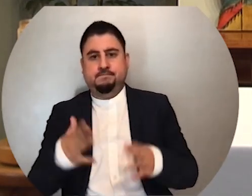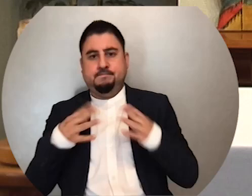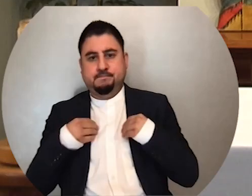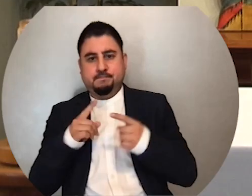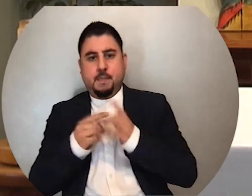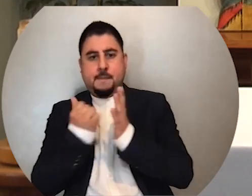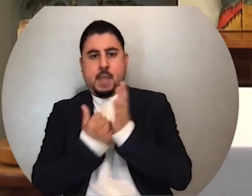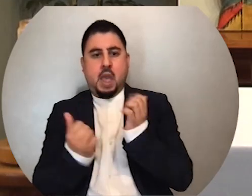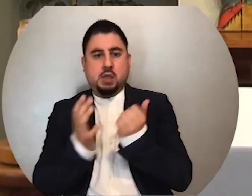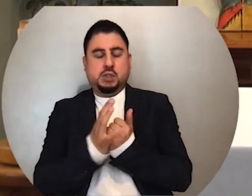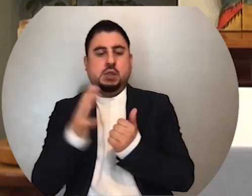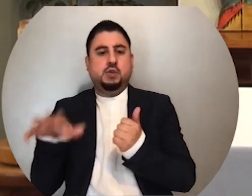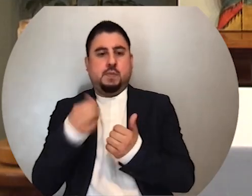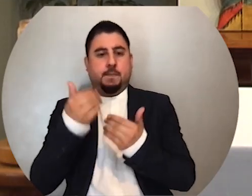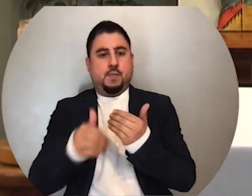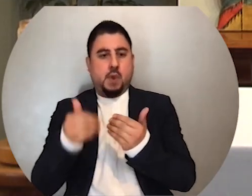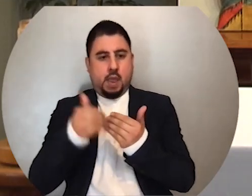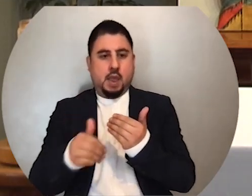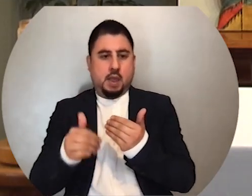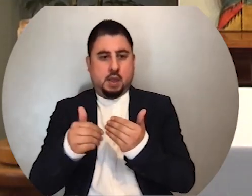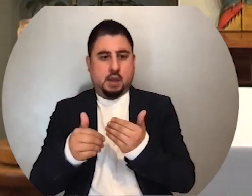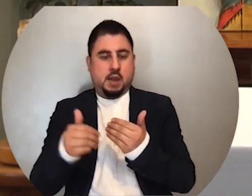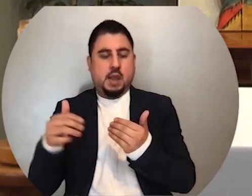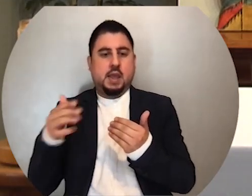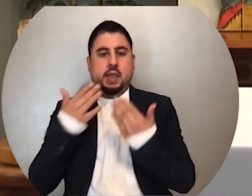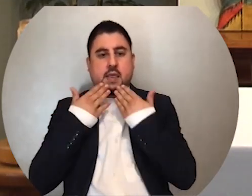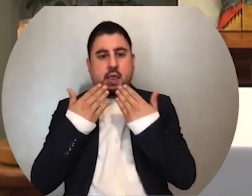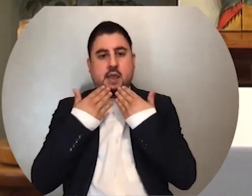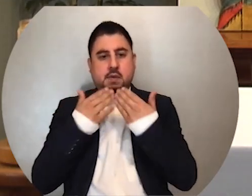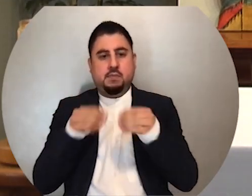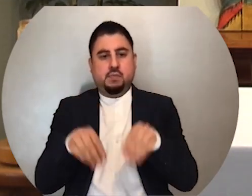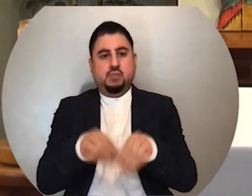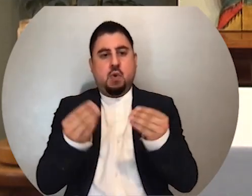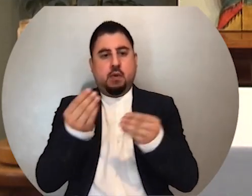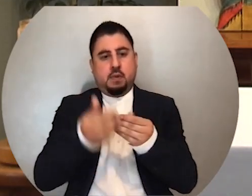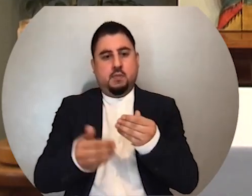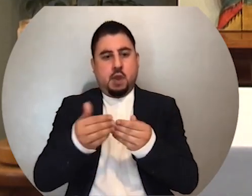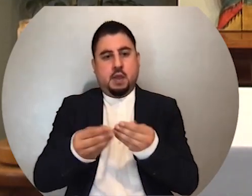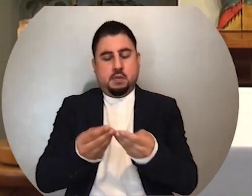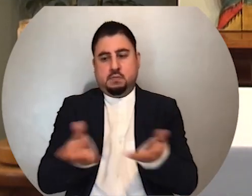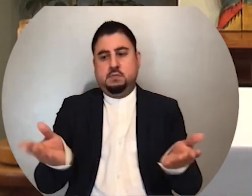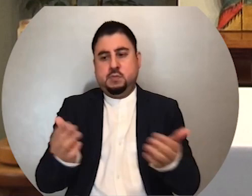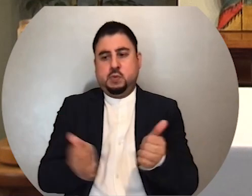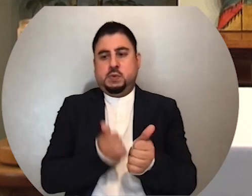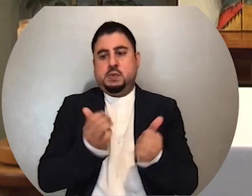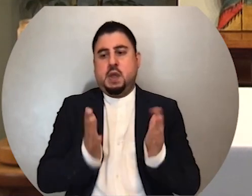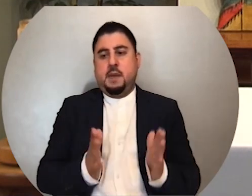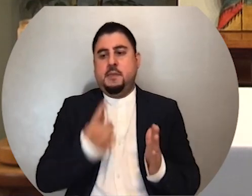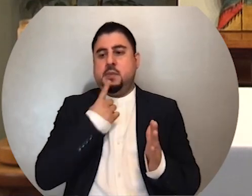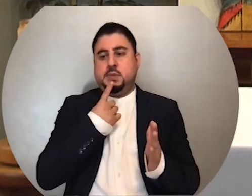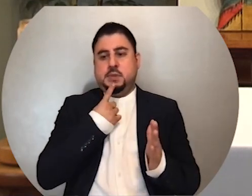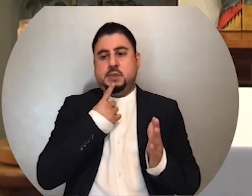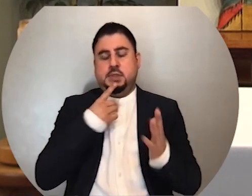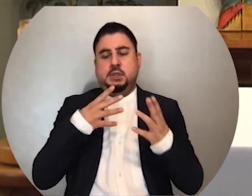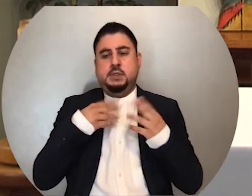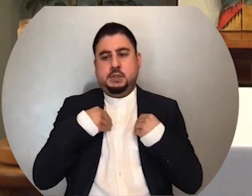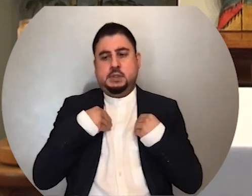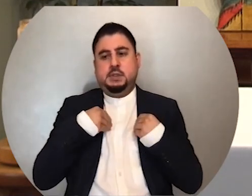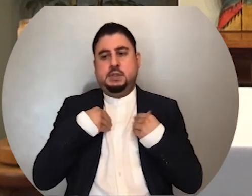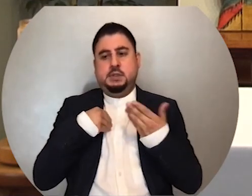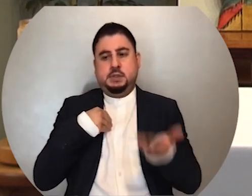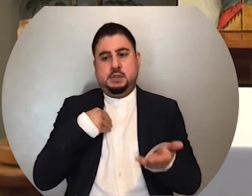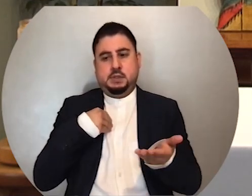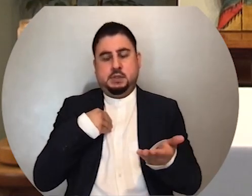into his passion, he took bread, and giving thanks, broke it, and gave it to his disciples, saying,